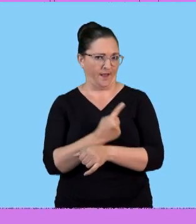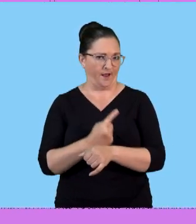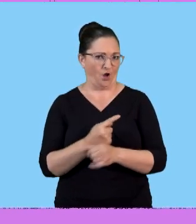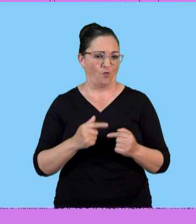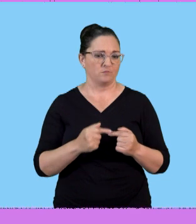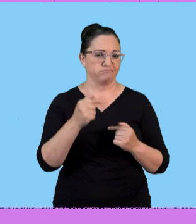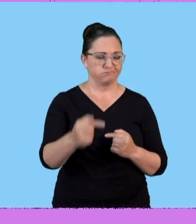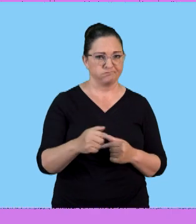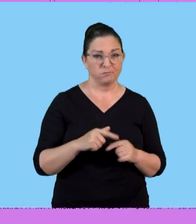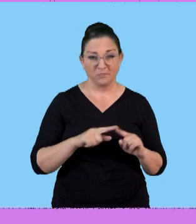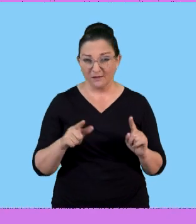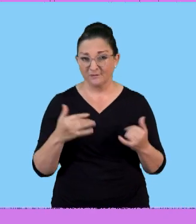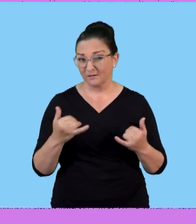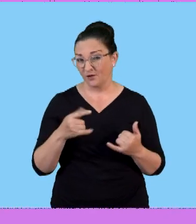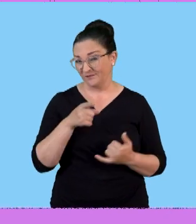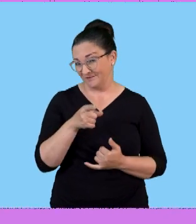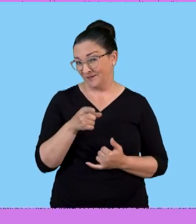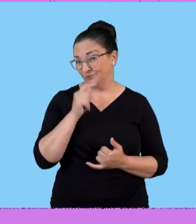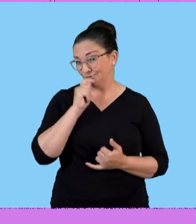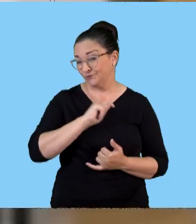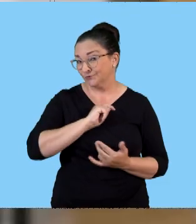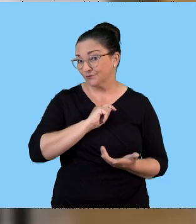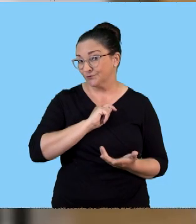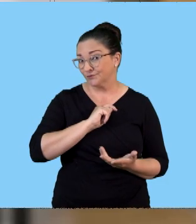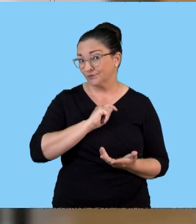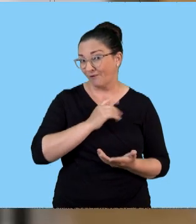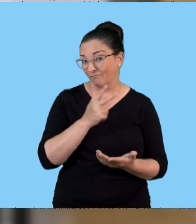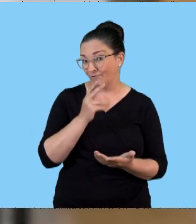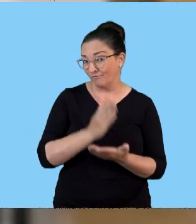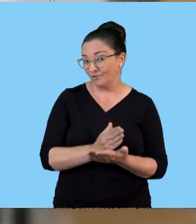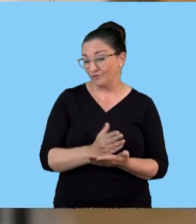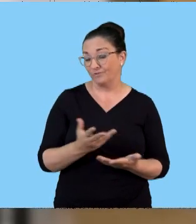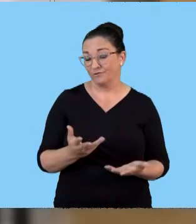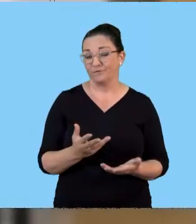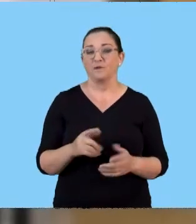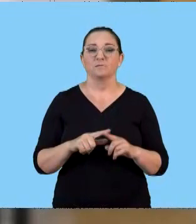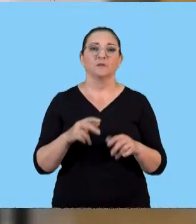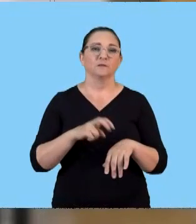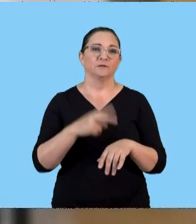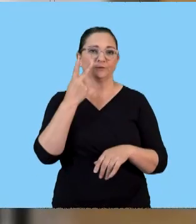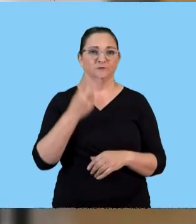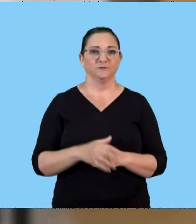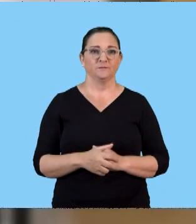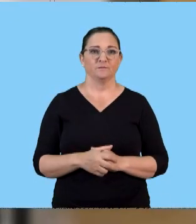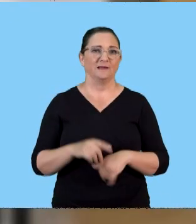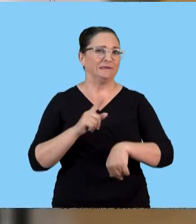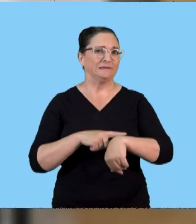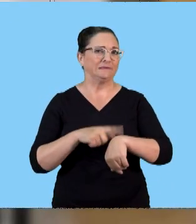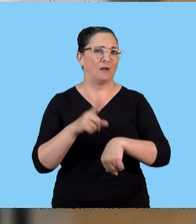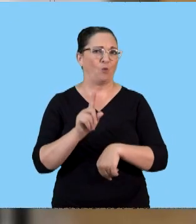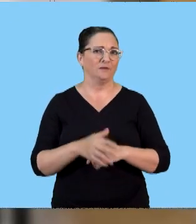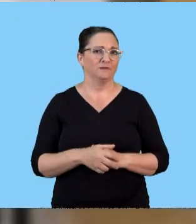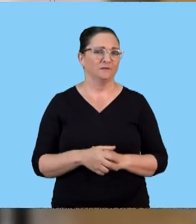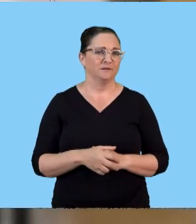hour. Now we need to establish, is that in fact true? Is that statement valid? Okay, but now I need to find my